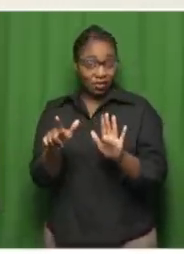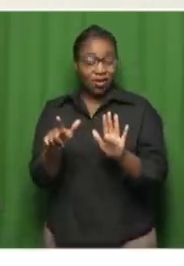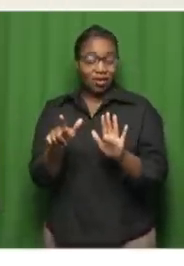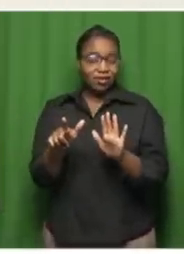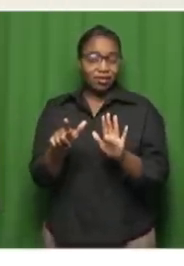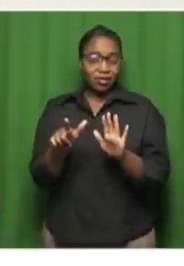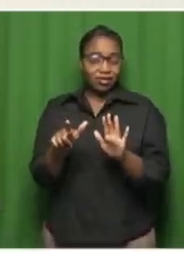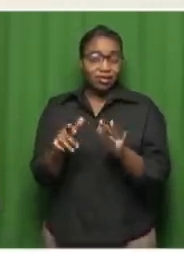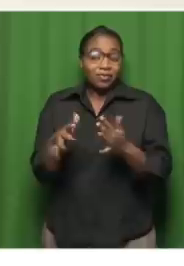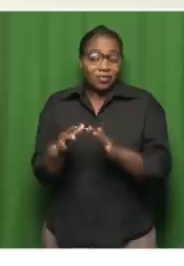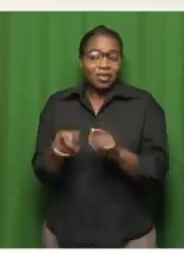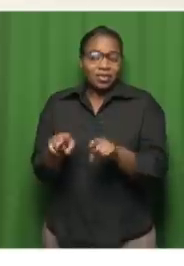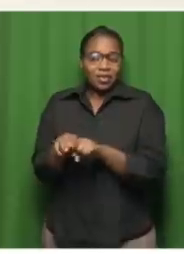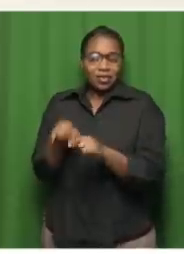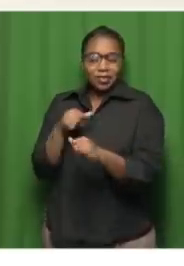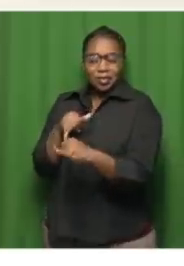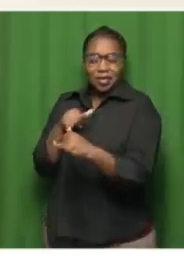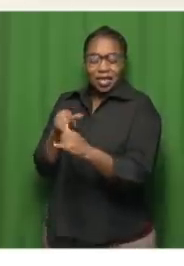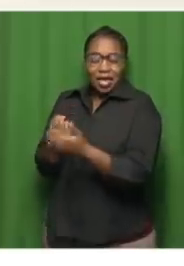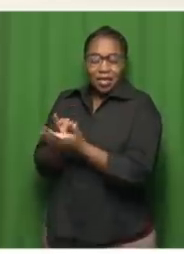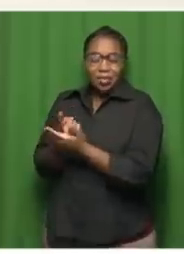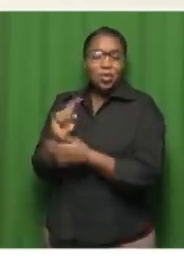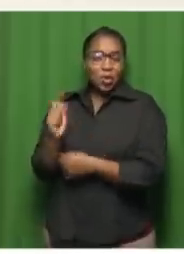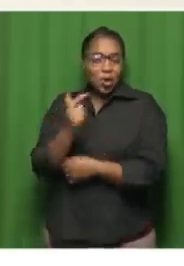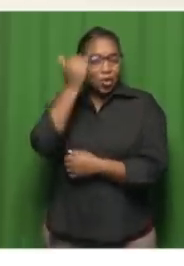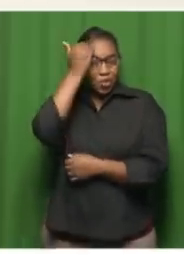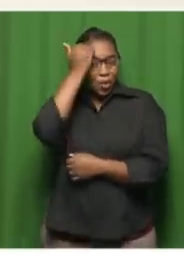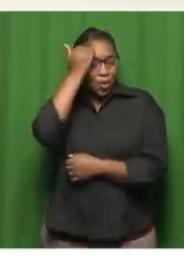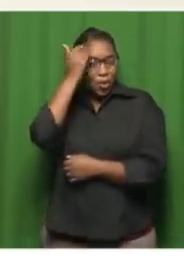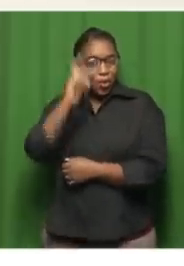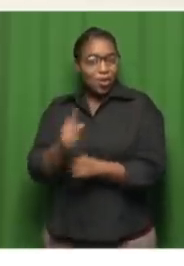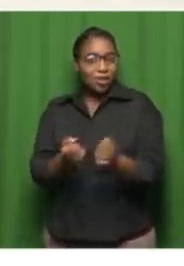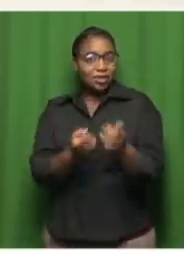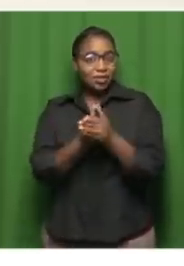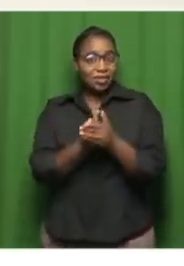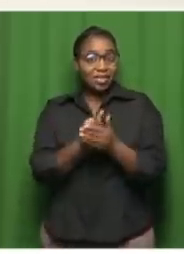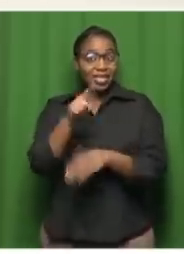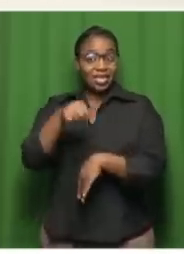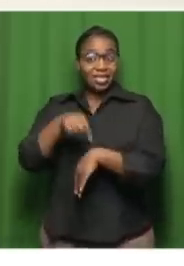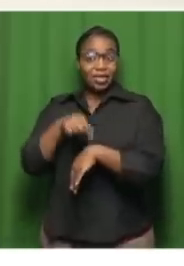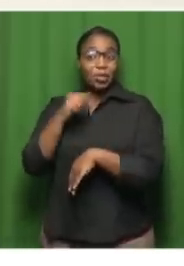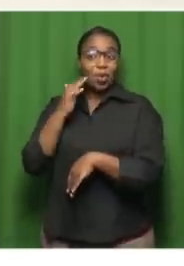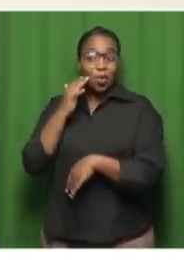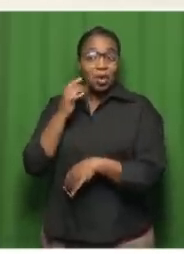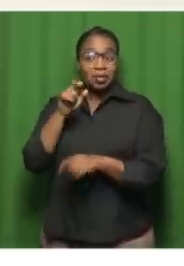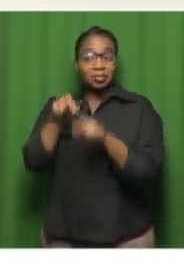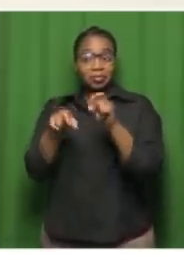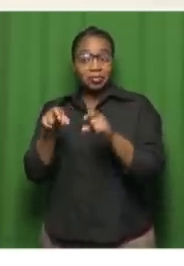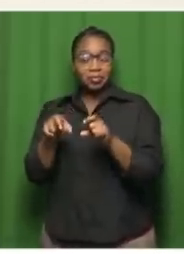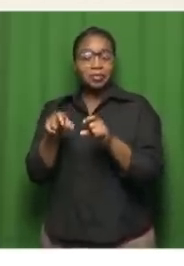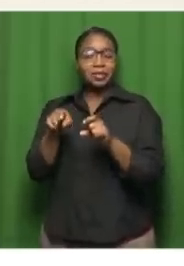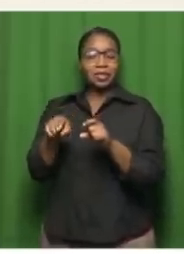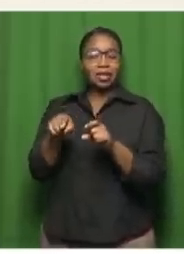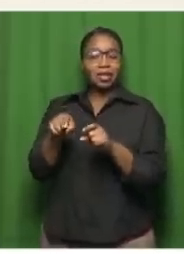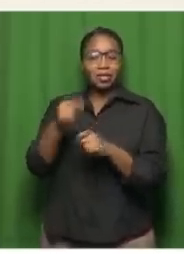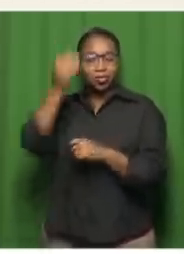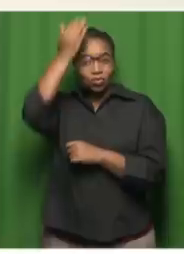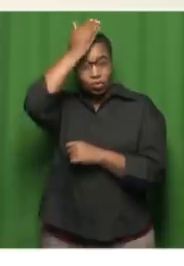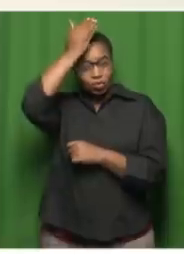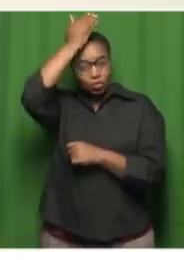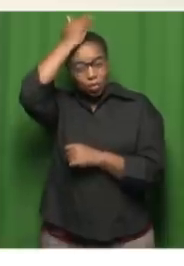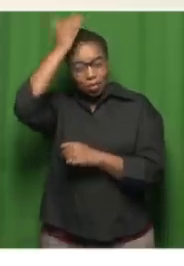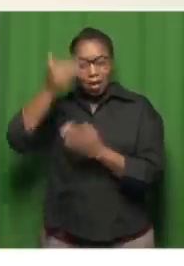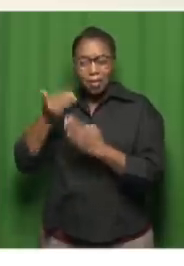where we all know the so-called Jacob Zuma faction were trying to see one of their own